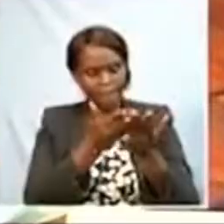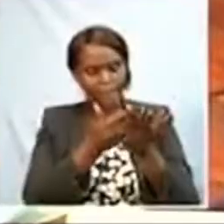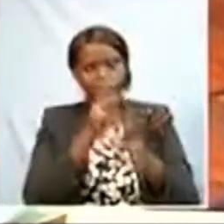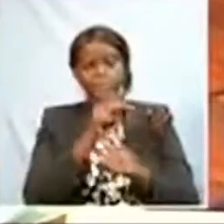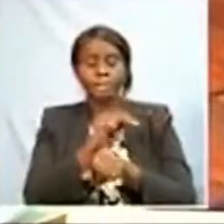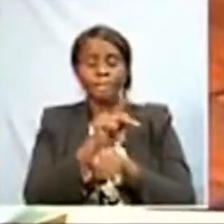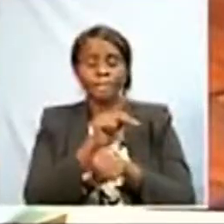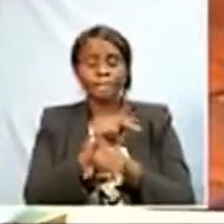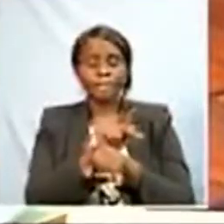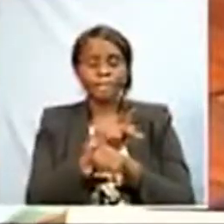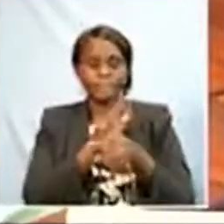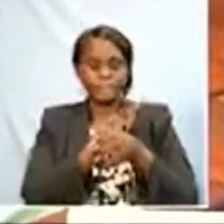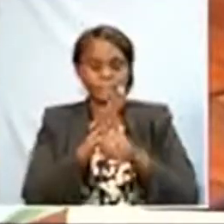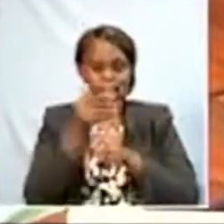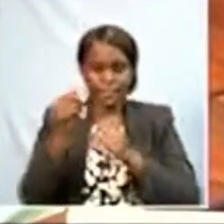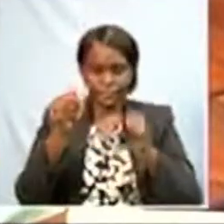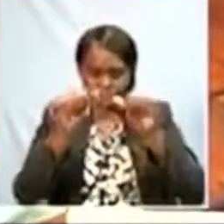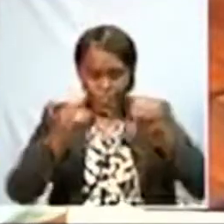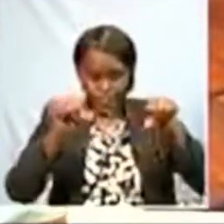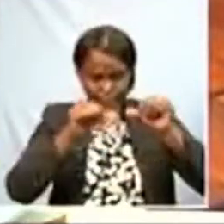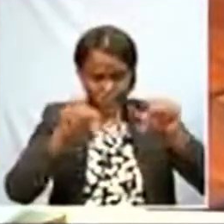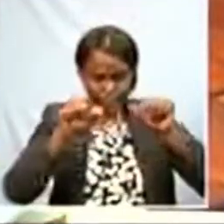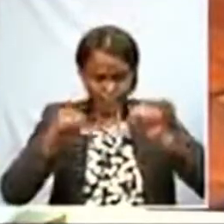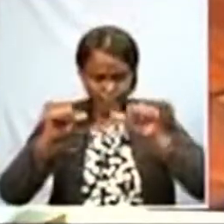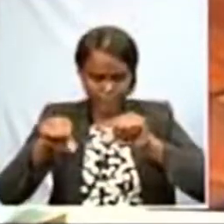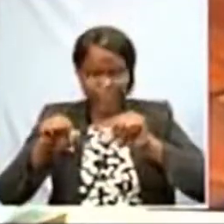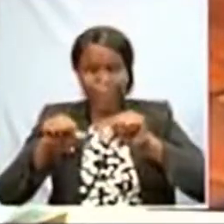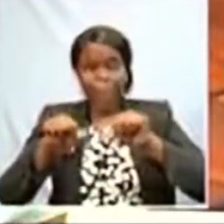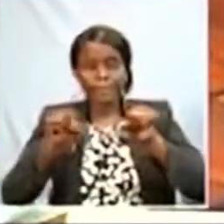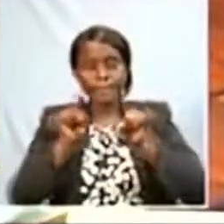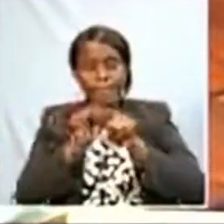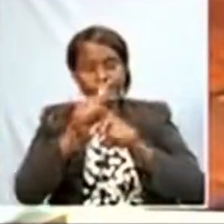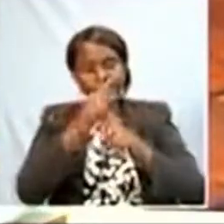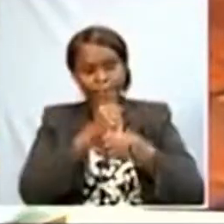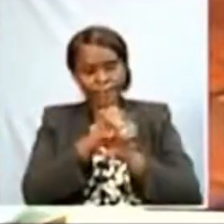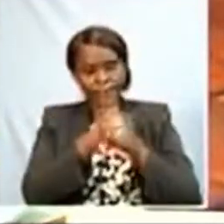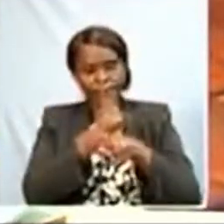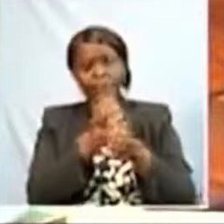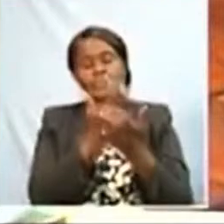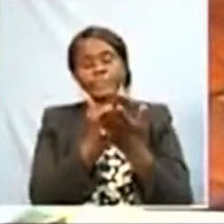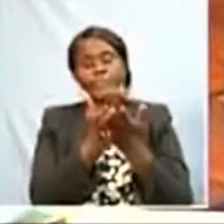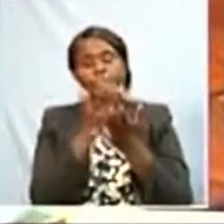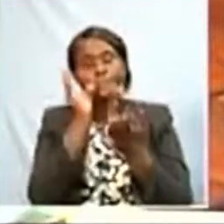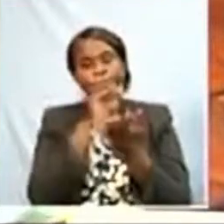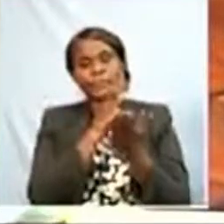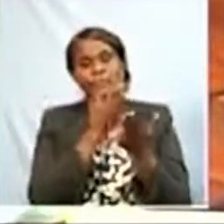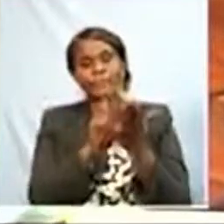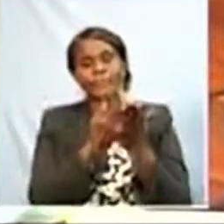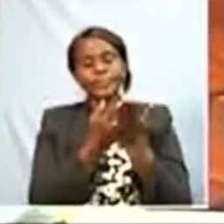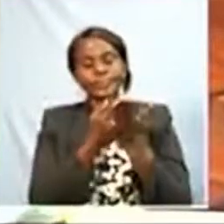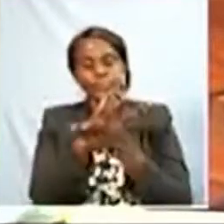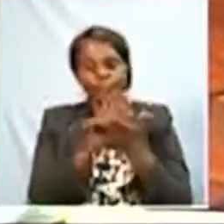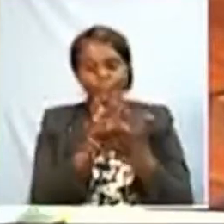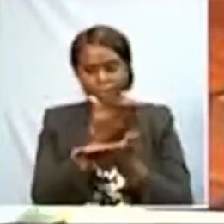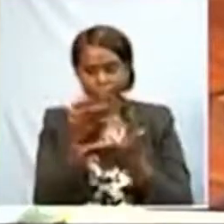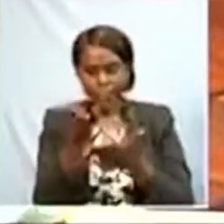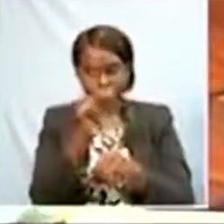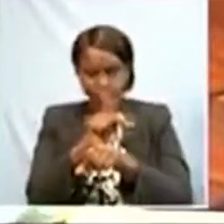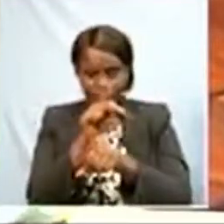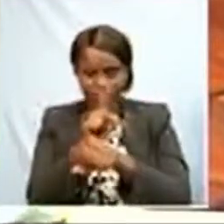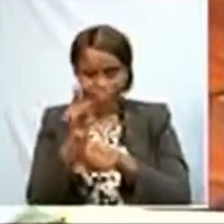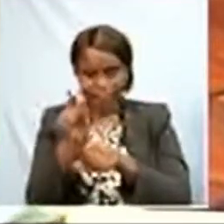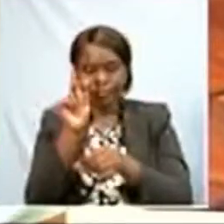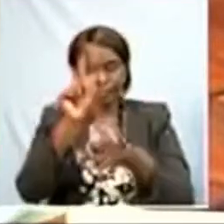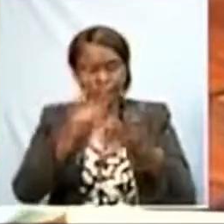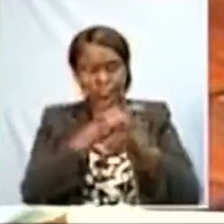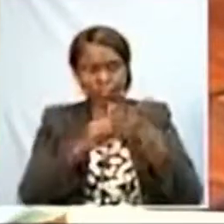projects. After the analysis, they made a recommendation that some of the projects be